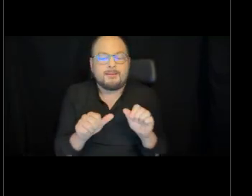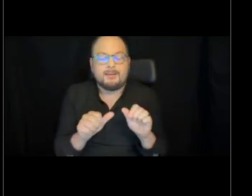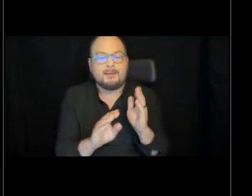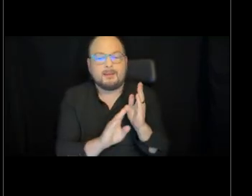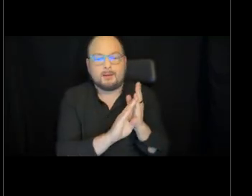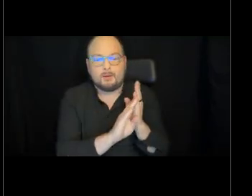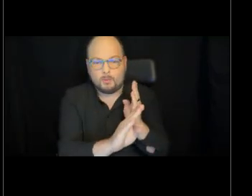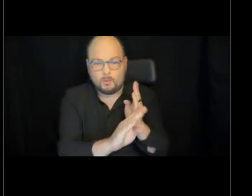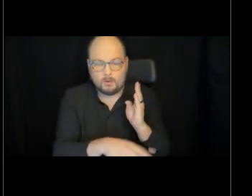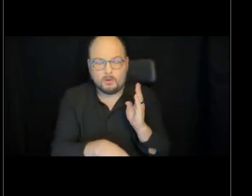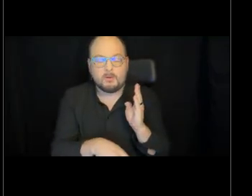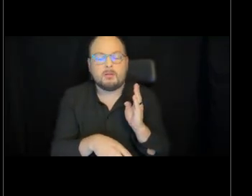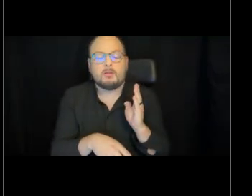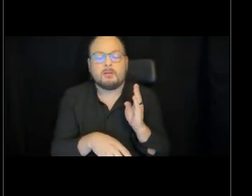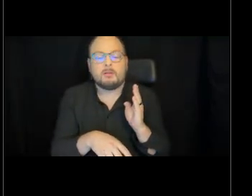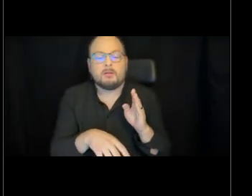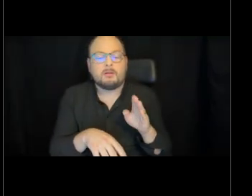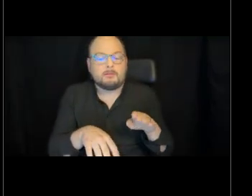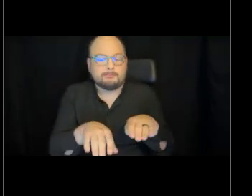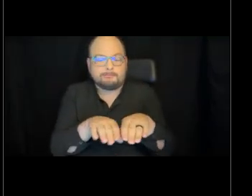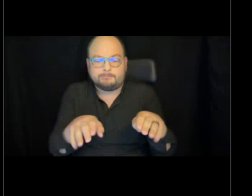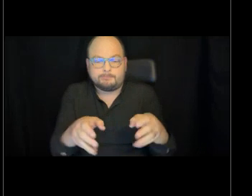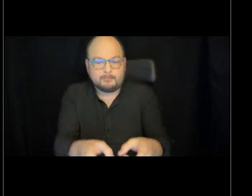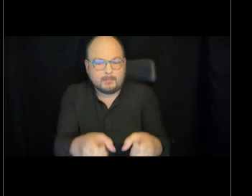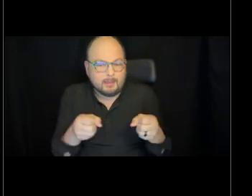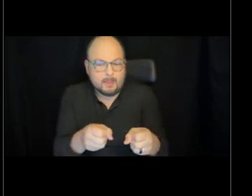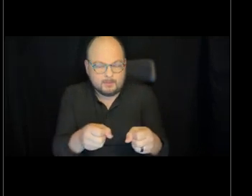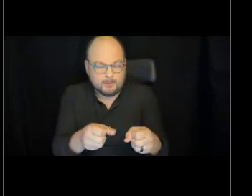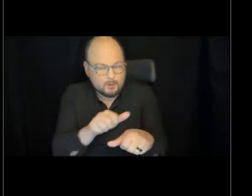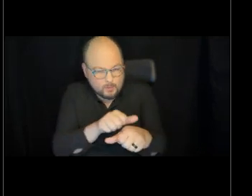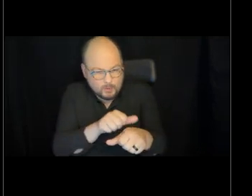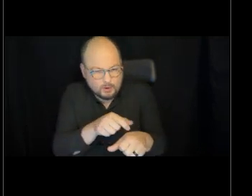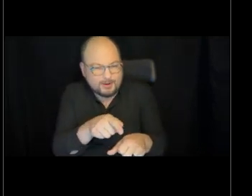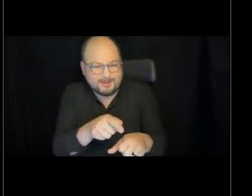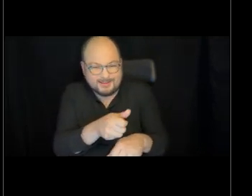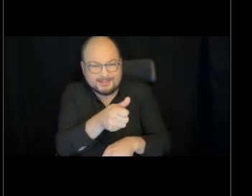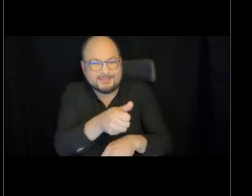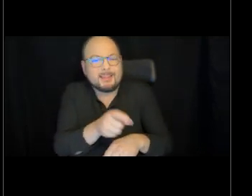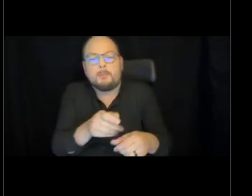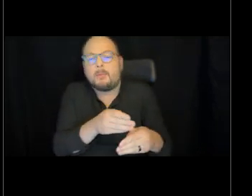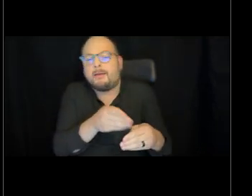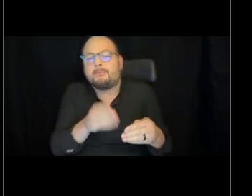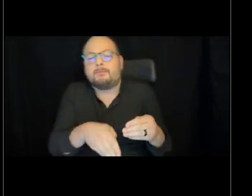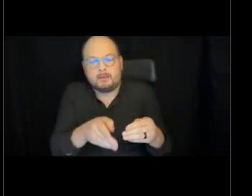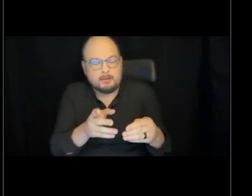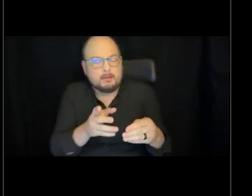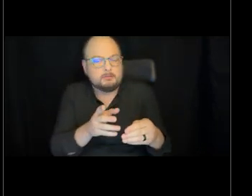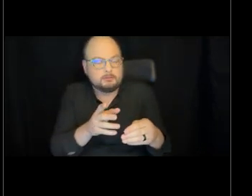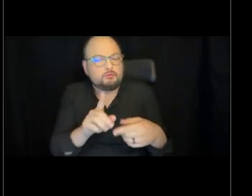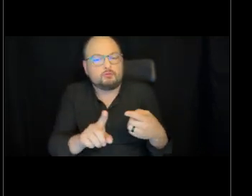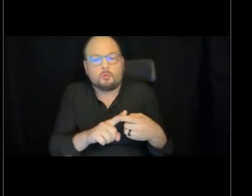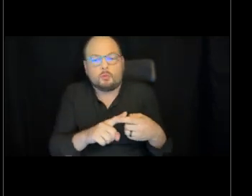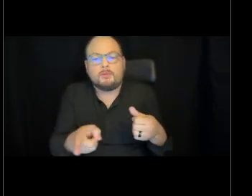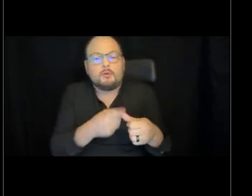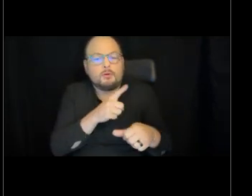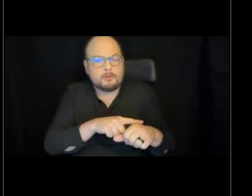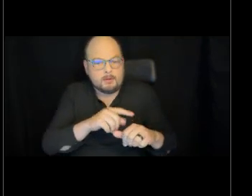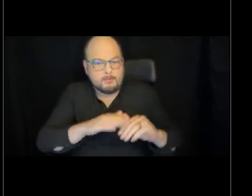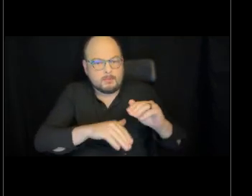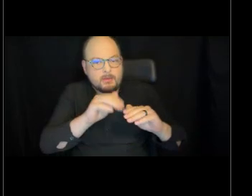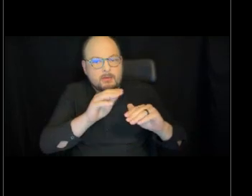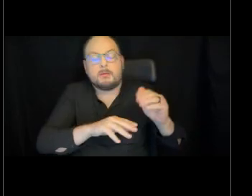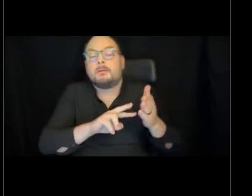be finished during initial construction, so no other work is necessary when the base